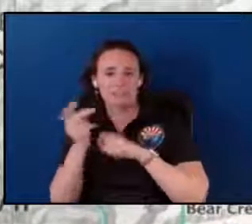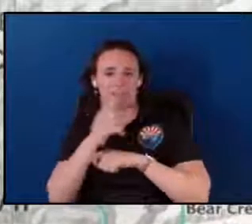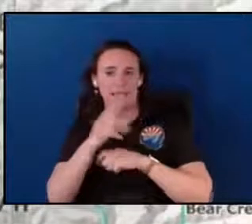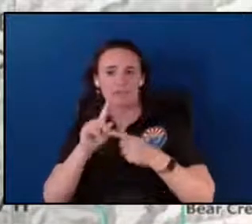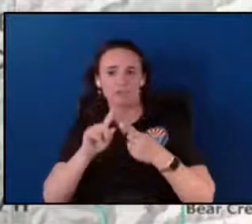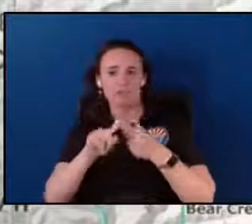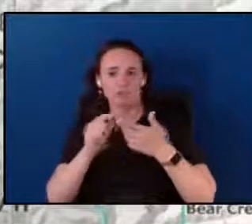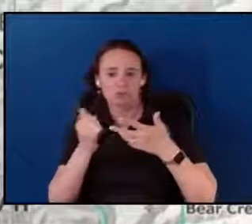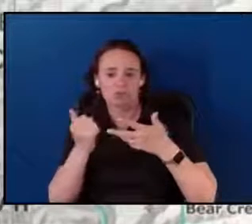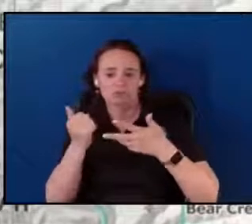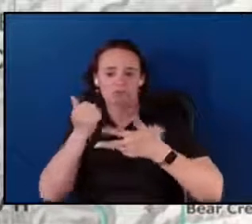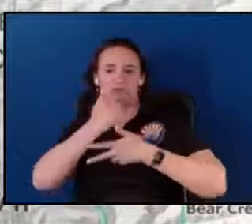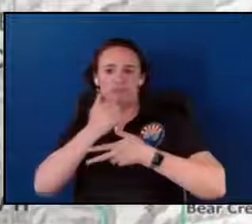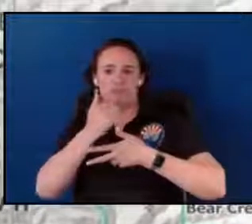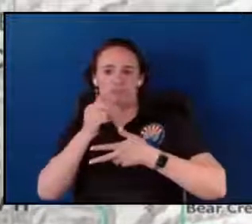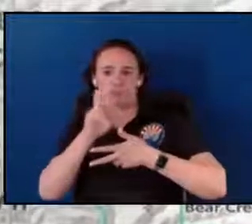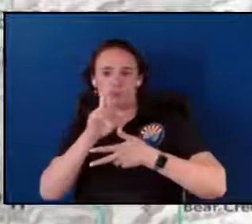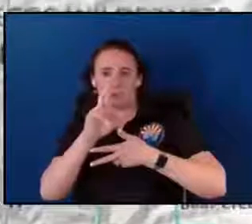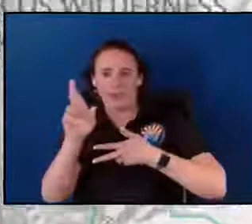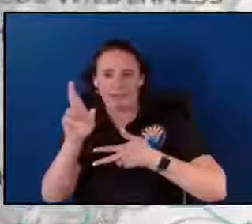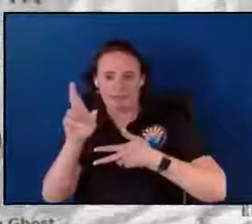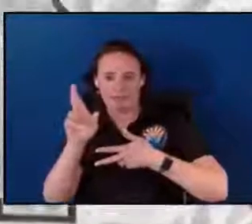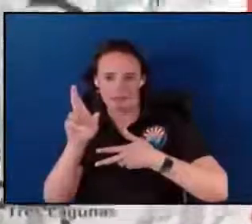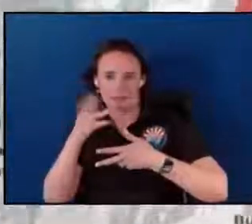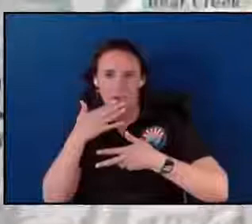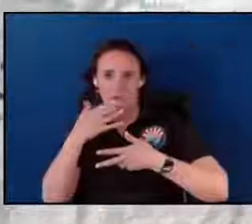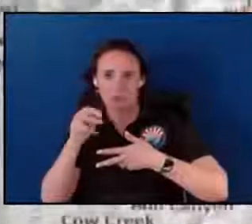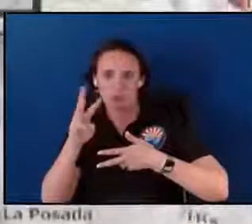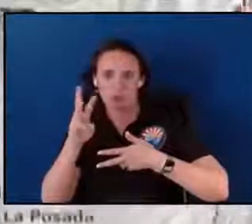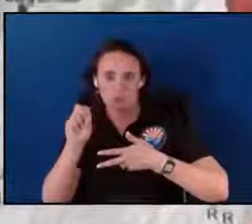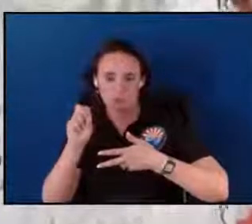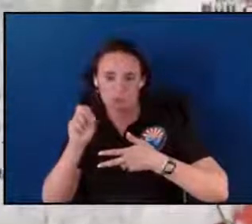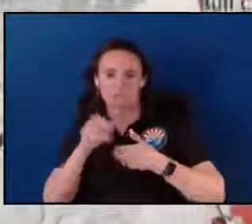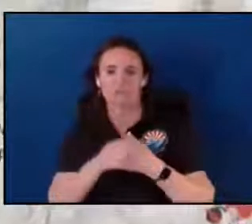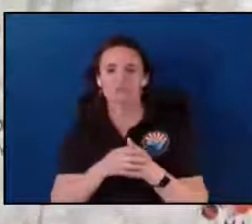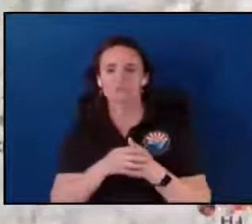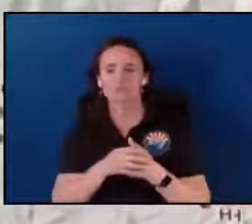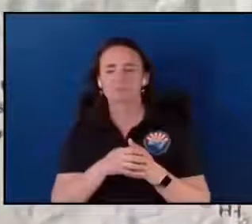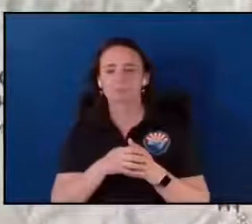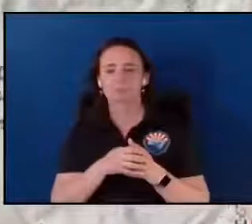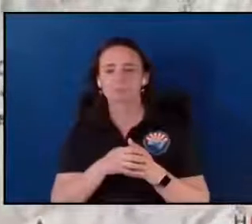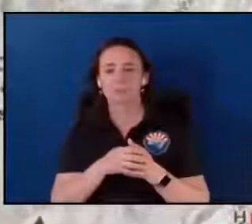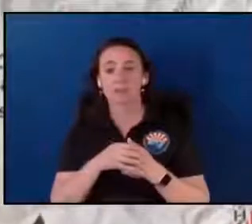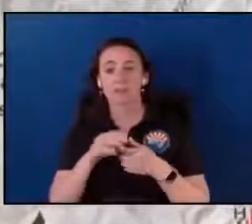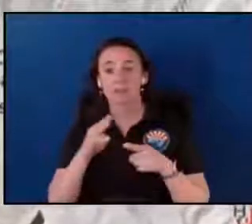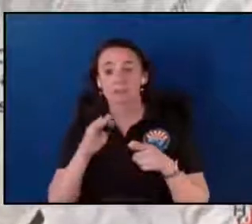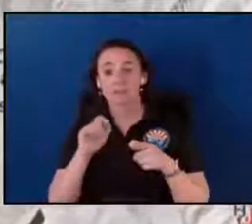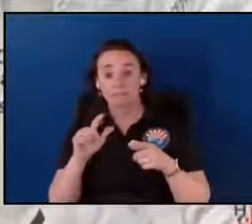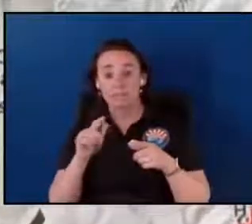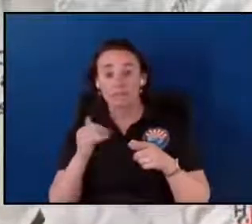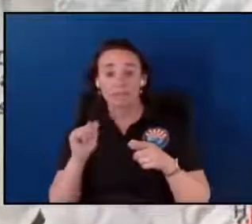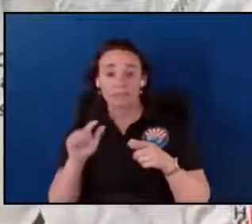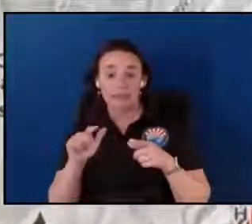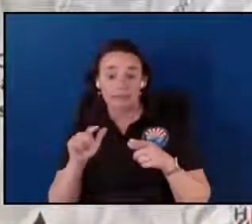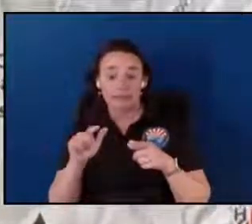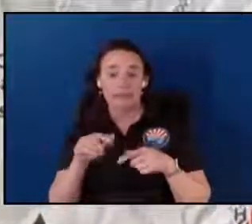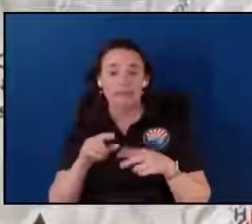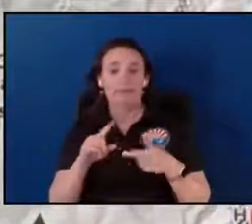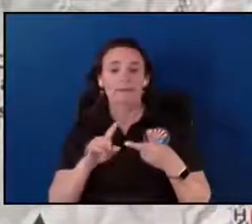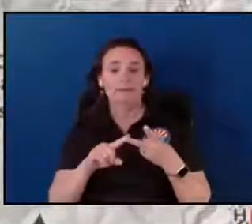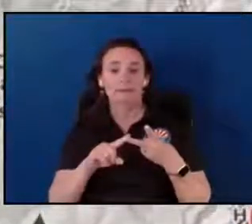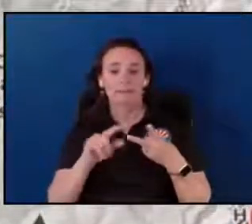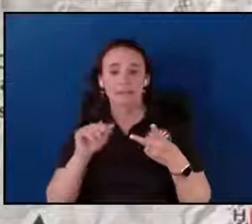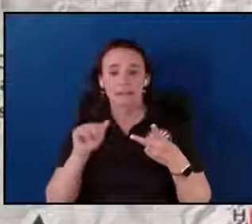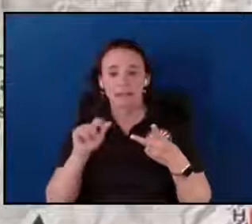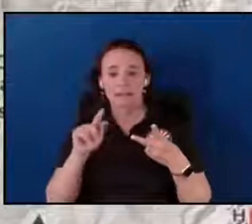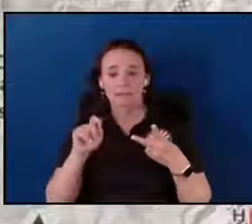up in there. Additionally, down around Mineral Hill, El Barro Peak, all the sets that were